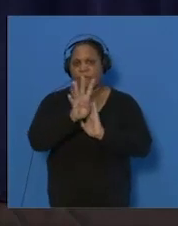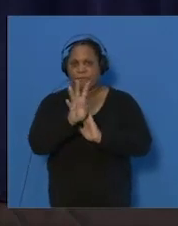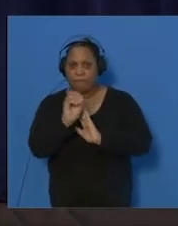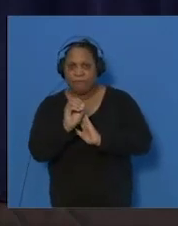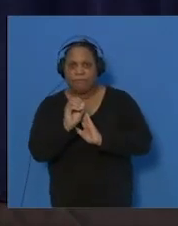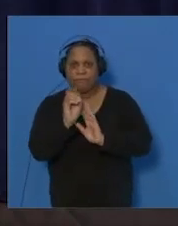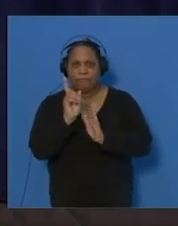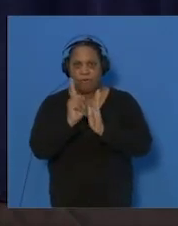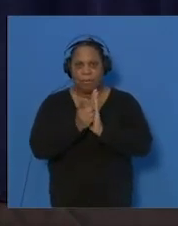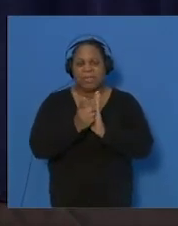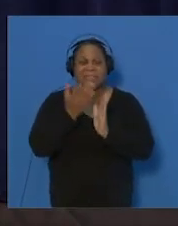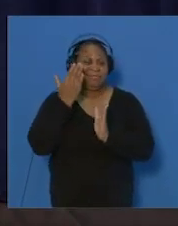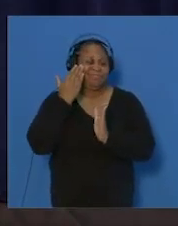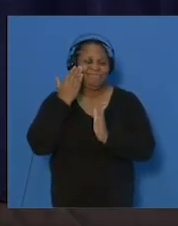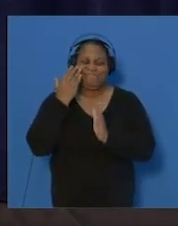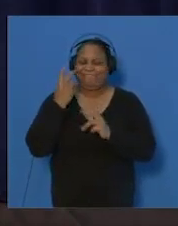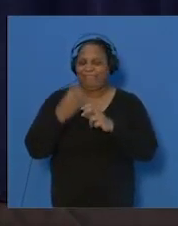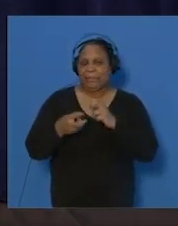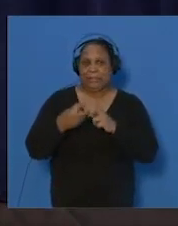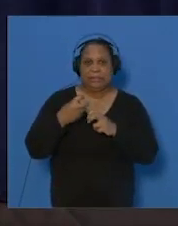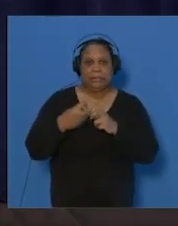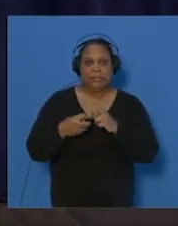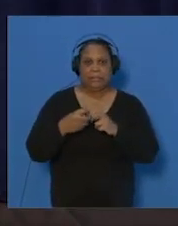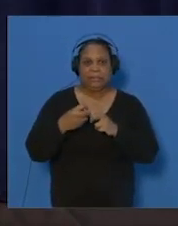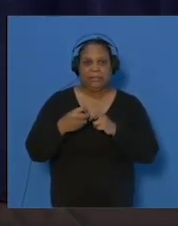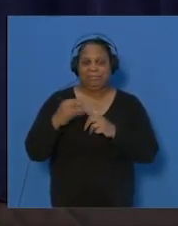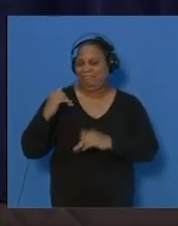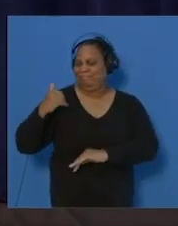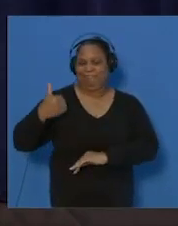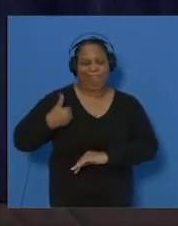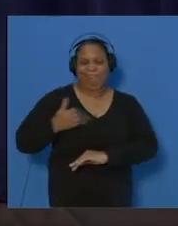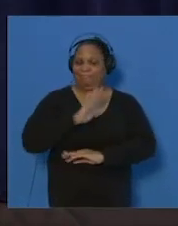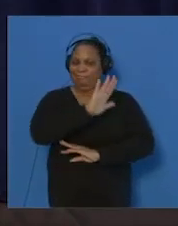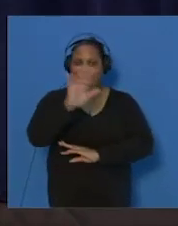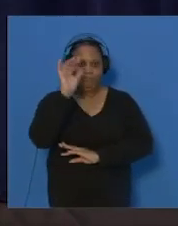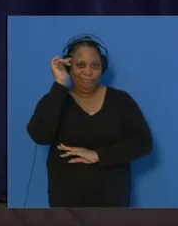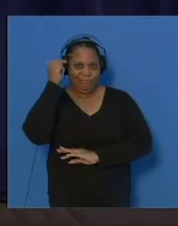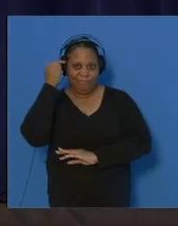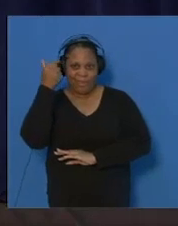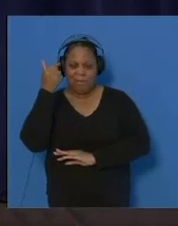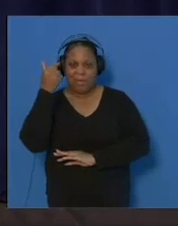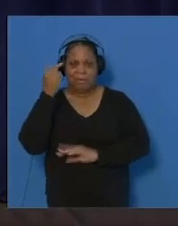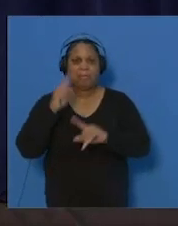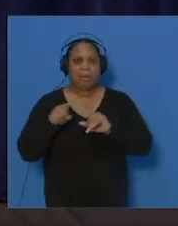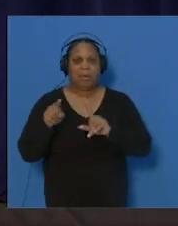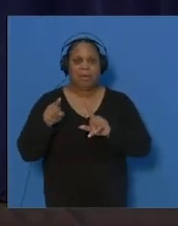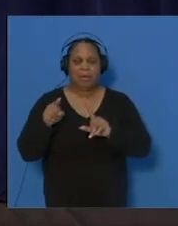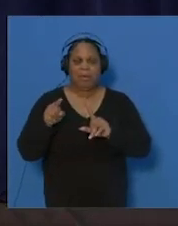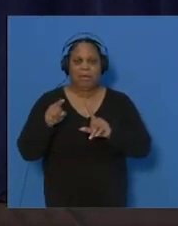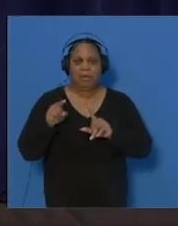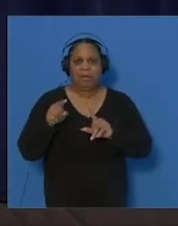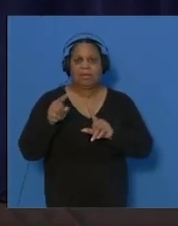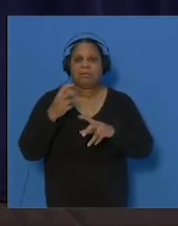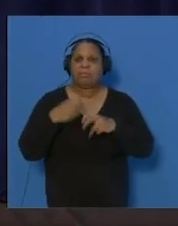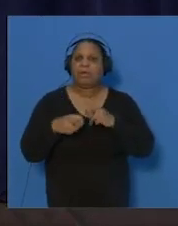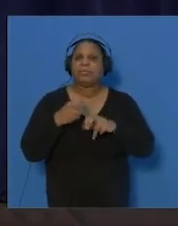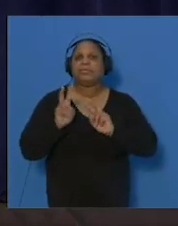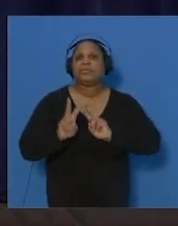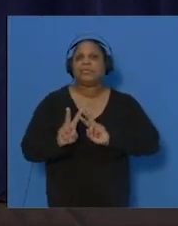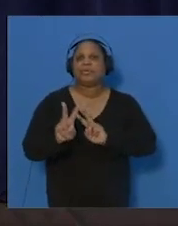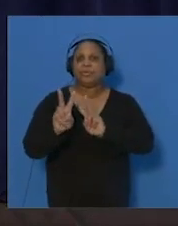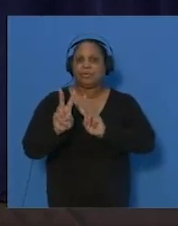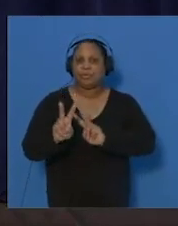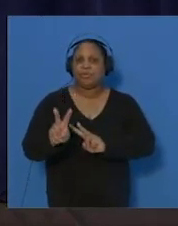best. I know this is not an issue, no fault of the government, but there are issues with funeral homes and